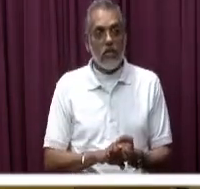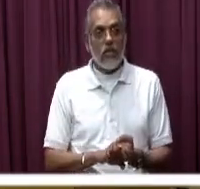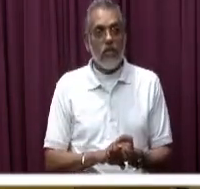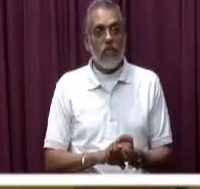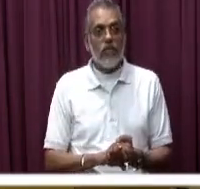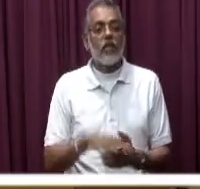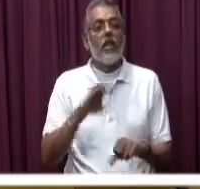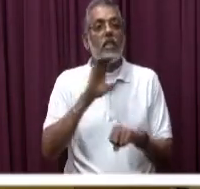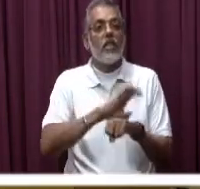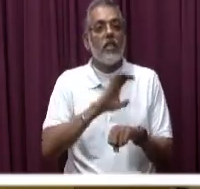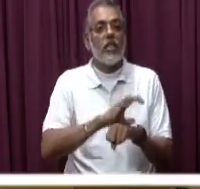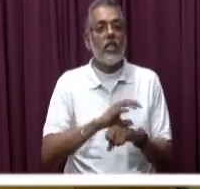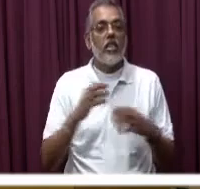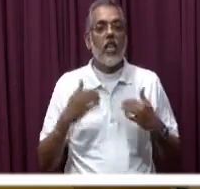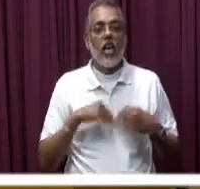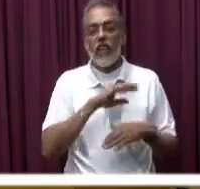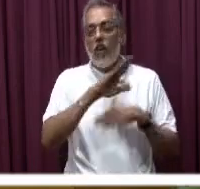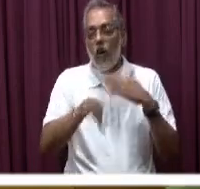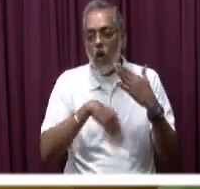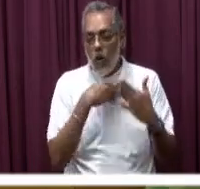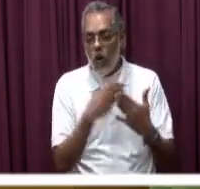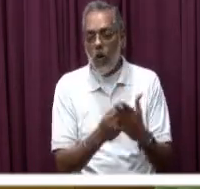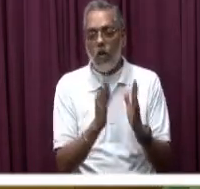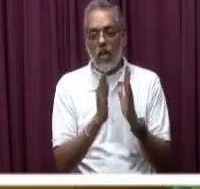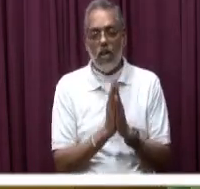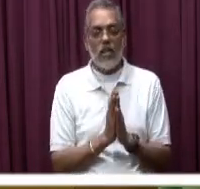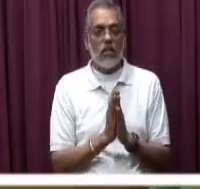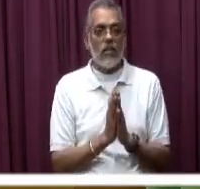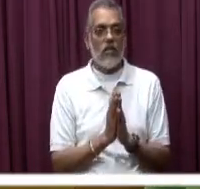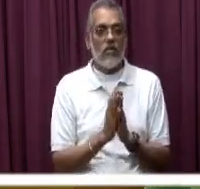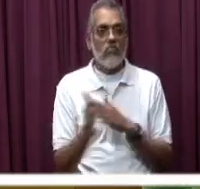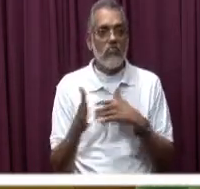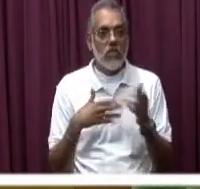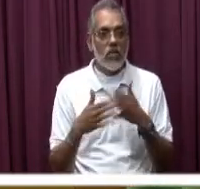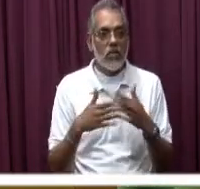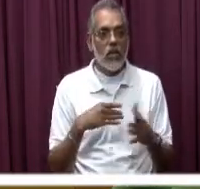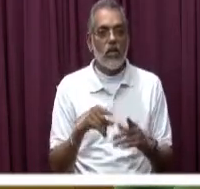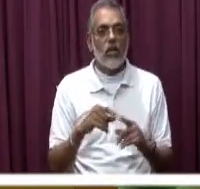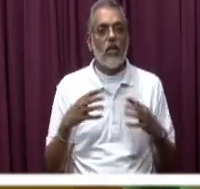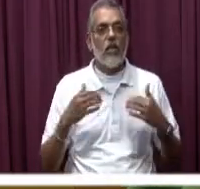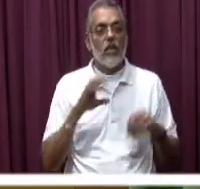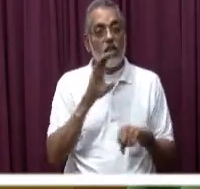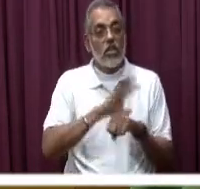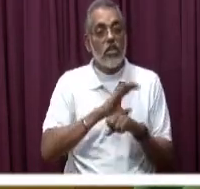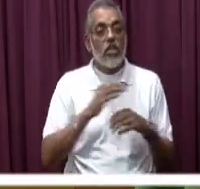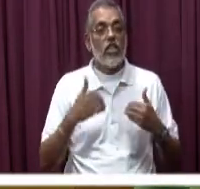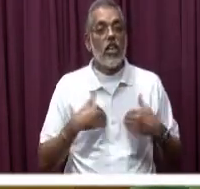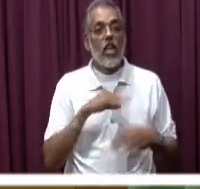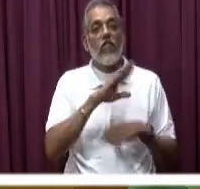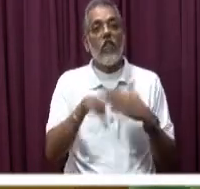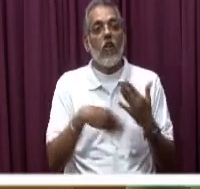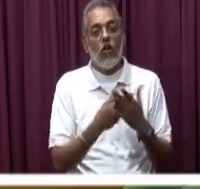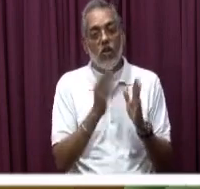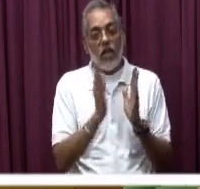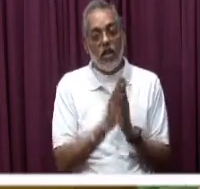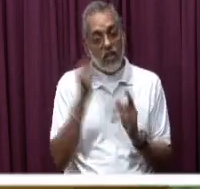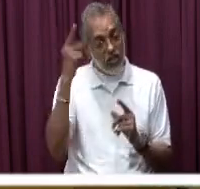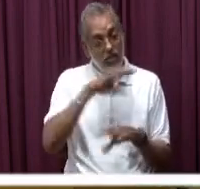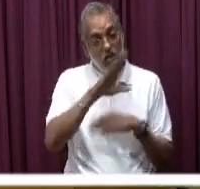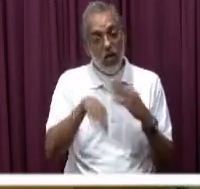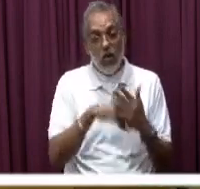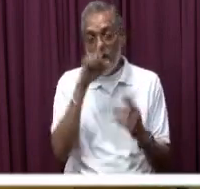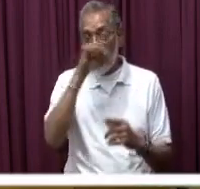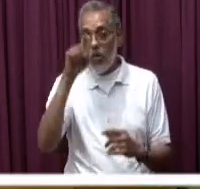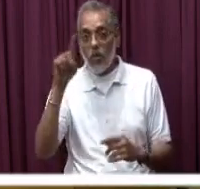for every human question that exists. You have to believe that. And then you have to go to find that. And you have to find